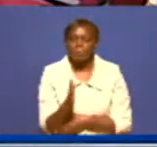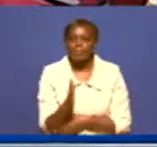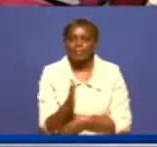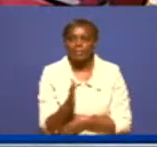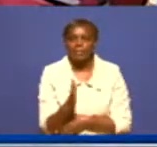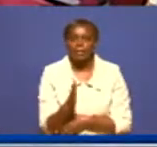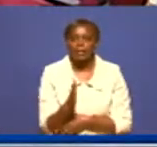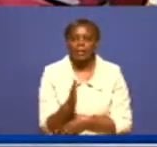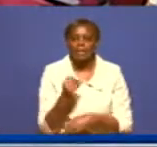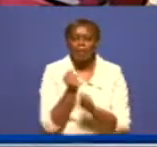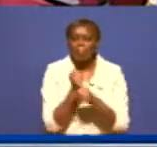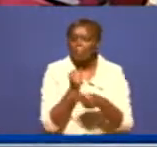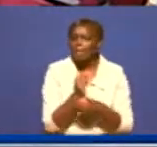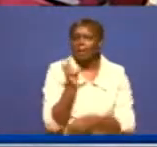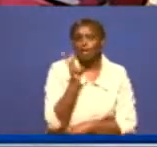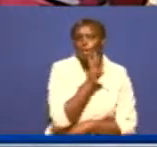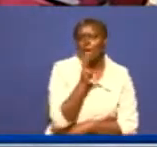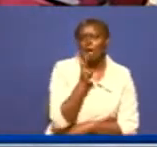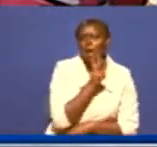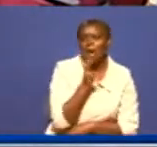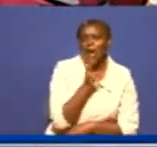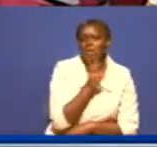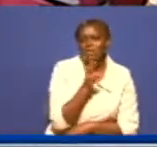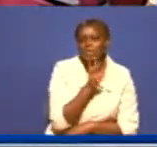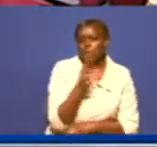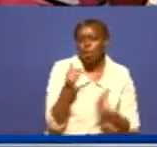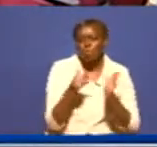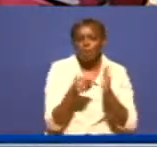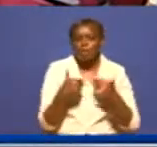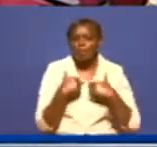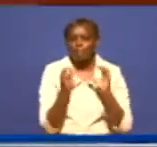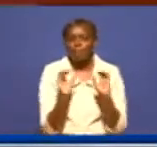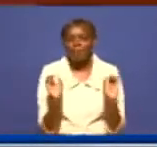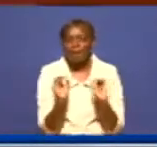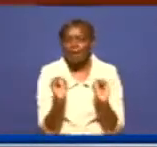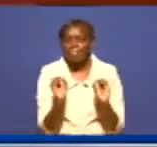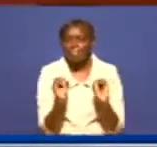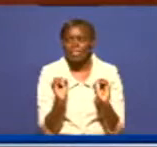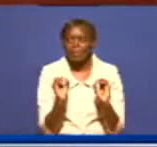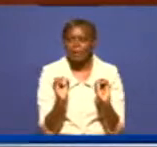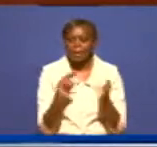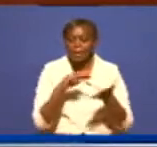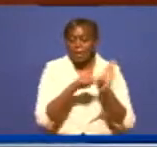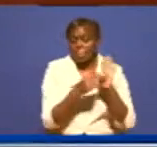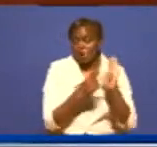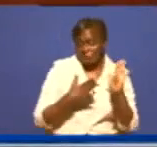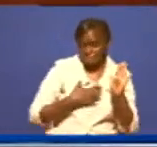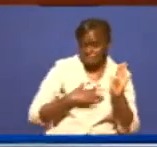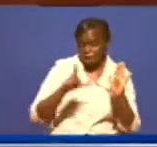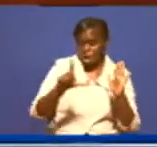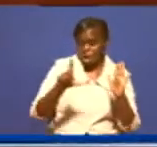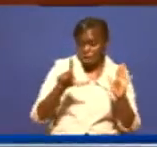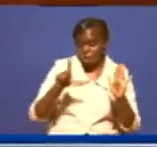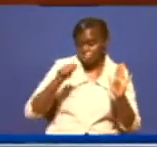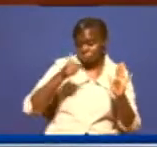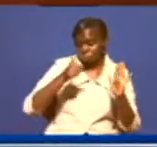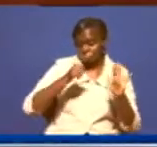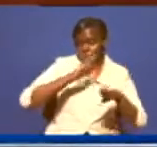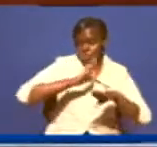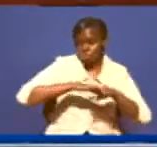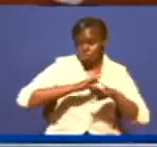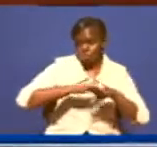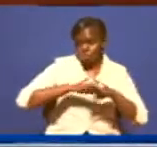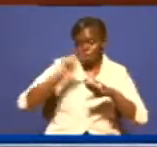it worse. There was no point of order there. What I just meant is that this law is good. Any